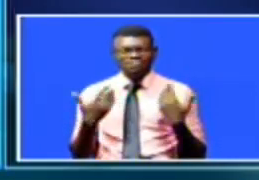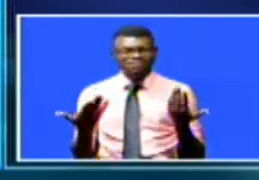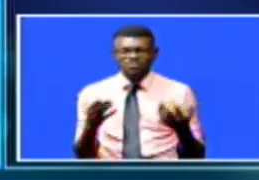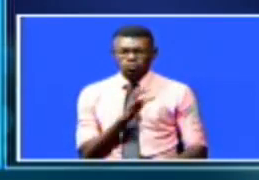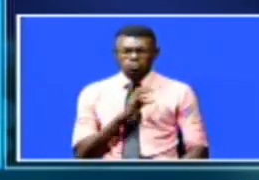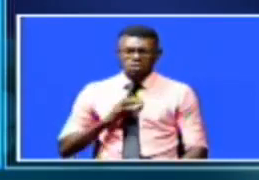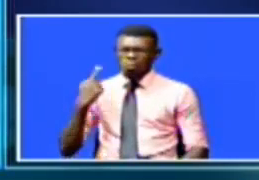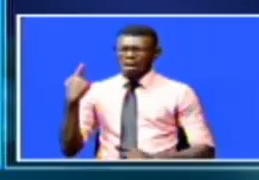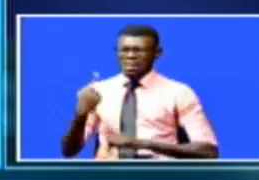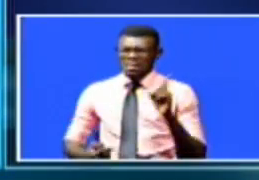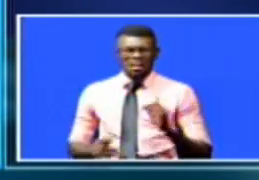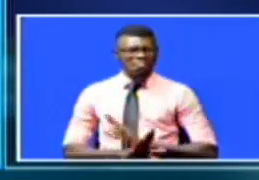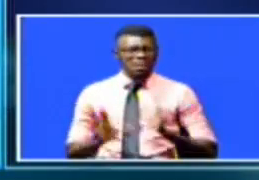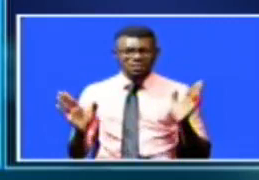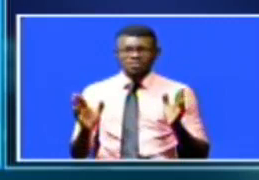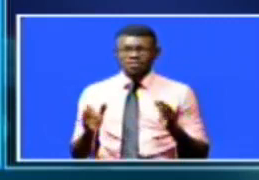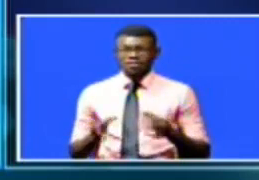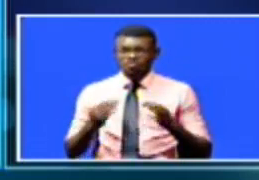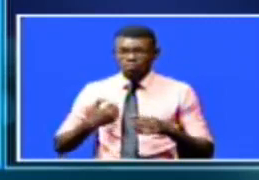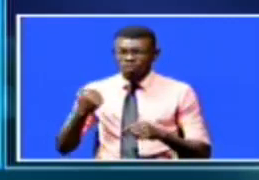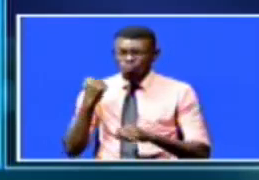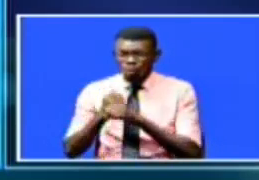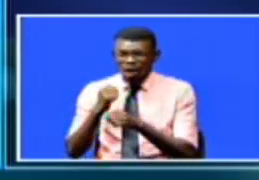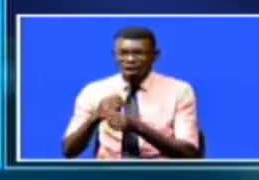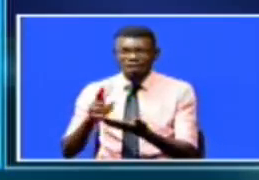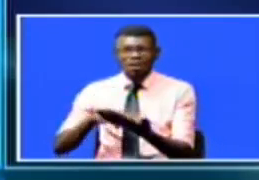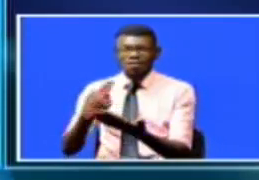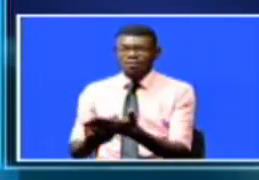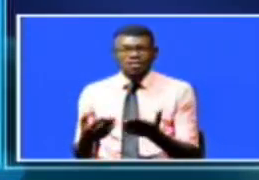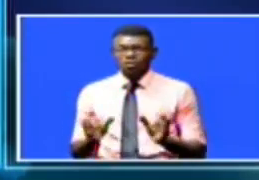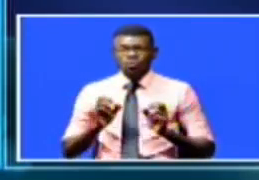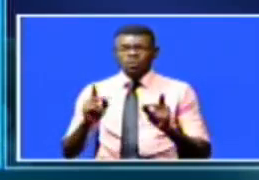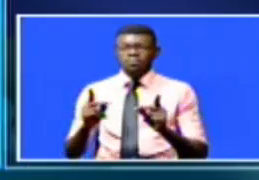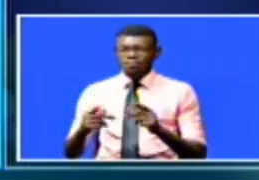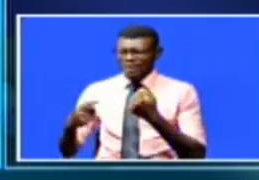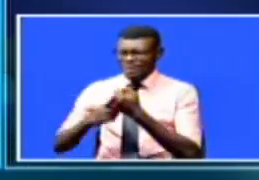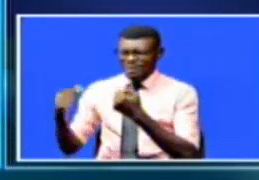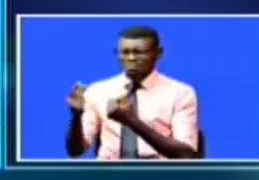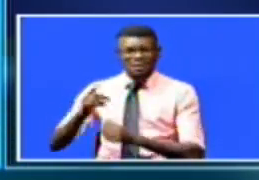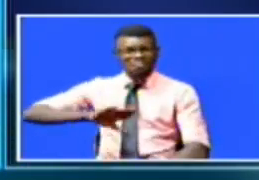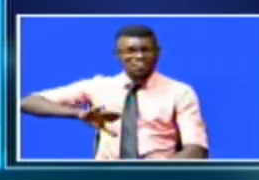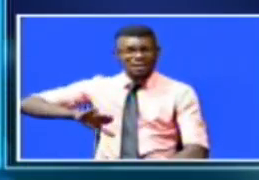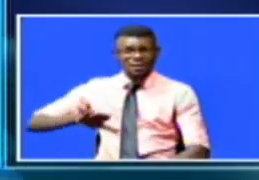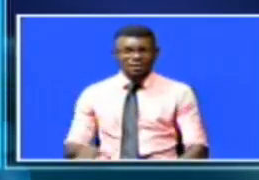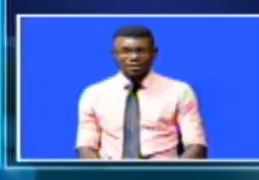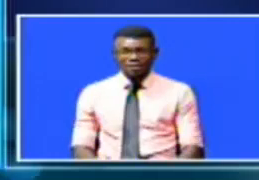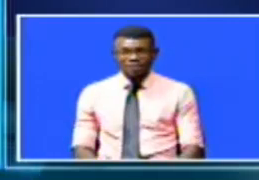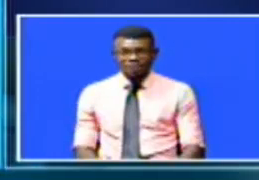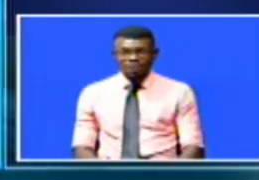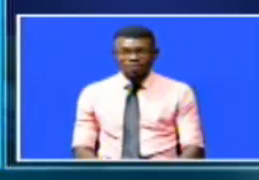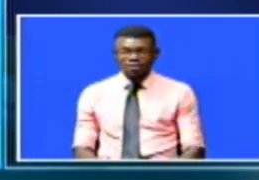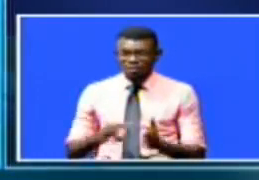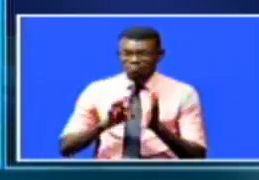is 1 year. If I don't do a good job, in fact, for this year, it is only 6 months. You know, it is not